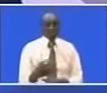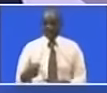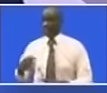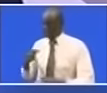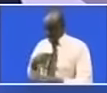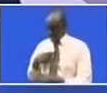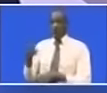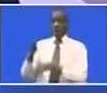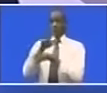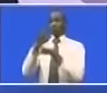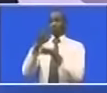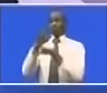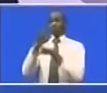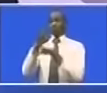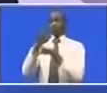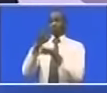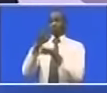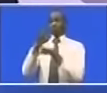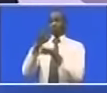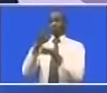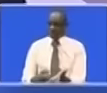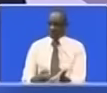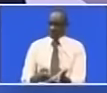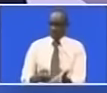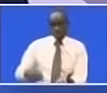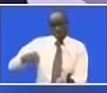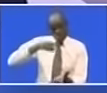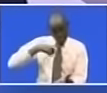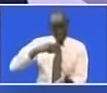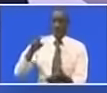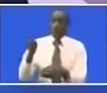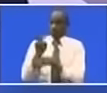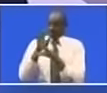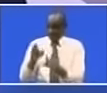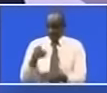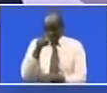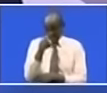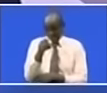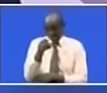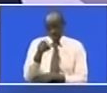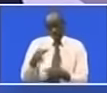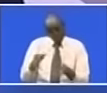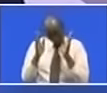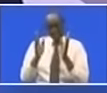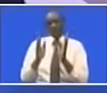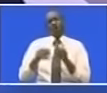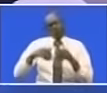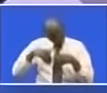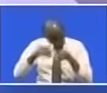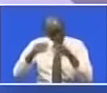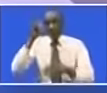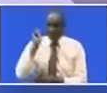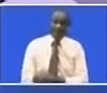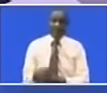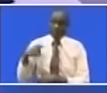to try and put a lot of emphasis. We observe these tenets throughout. Because why